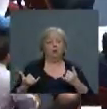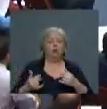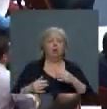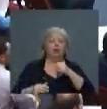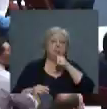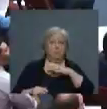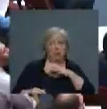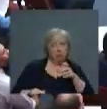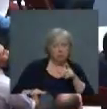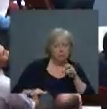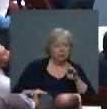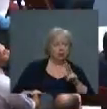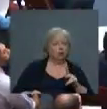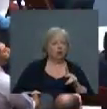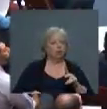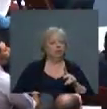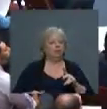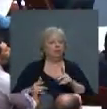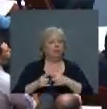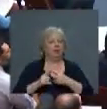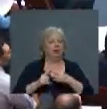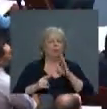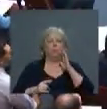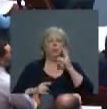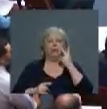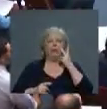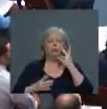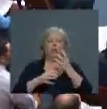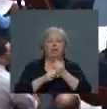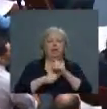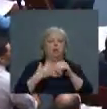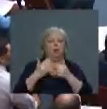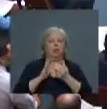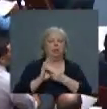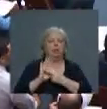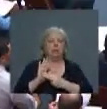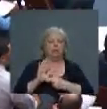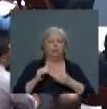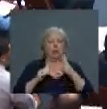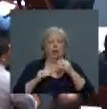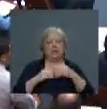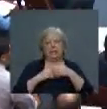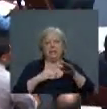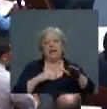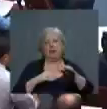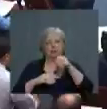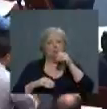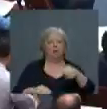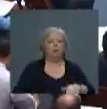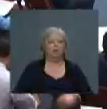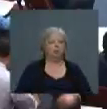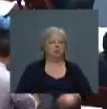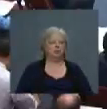Madam Clerk, and then we'll see if we can get everybody's signature on that and get it out tomorrow.